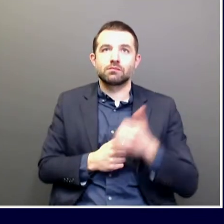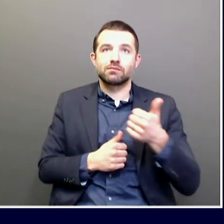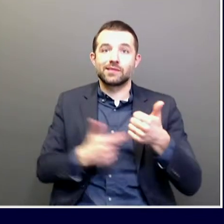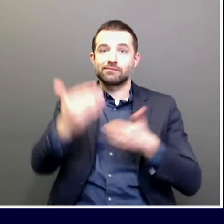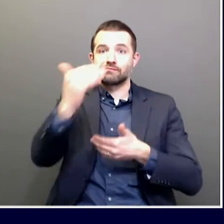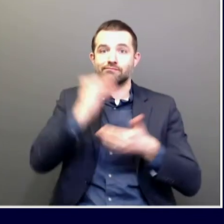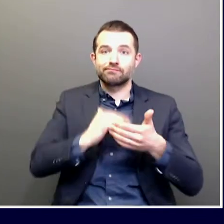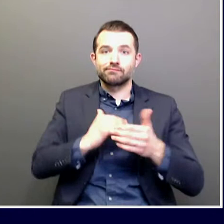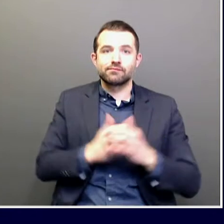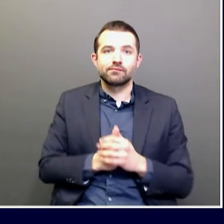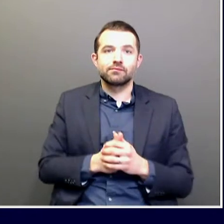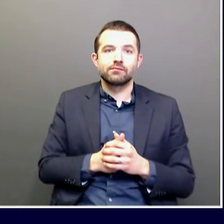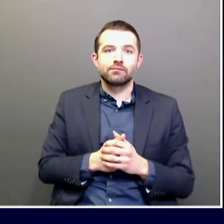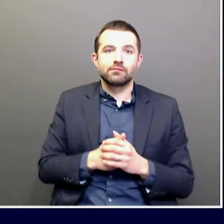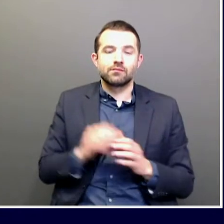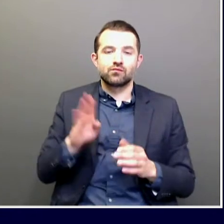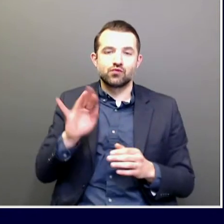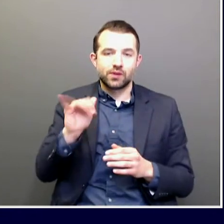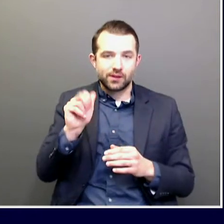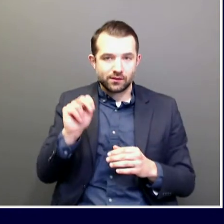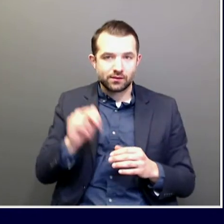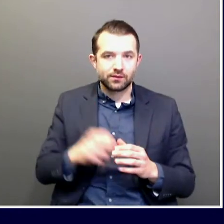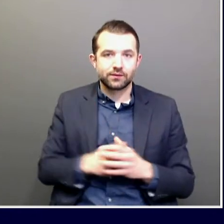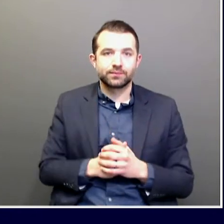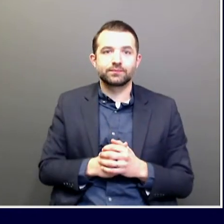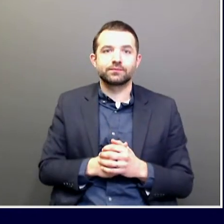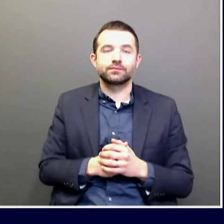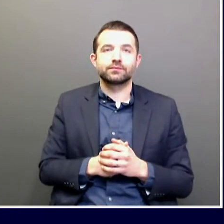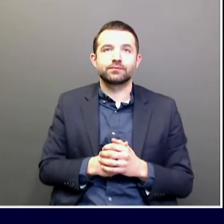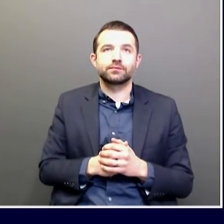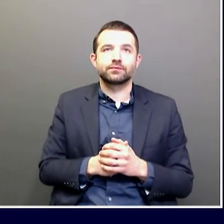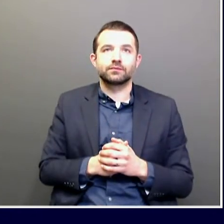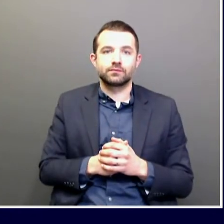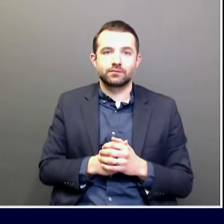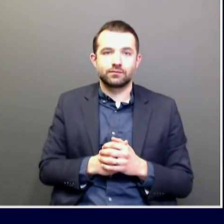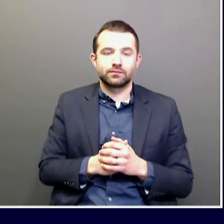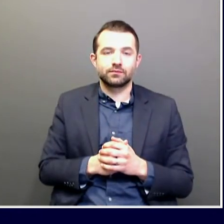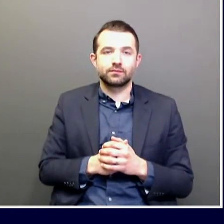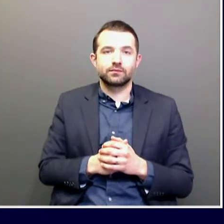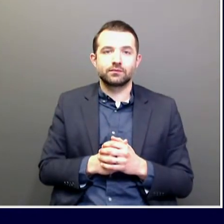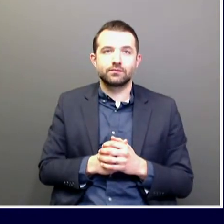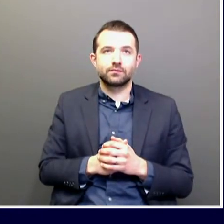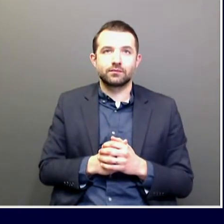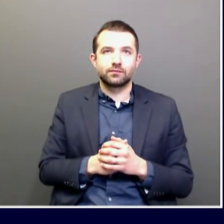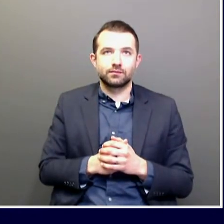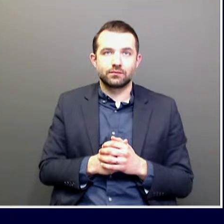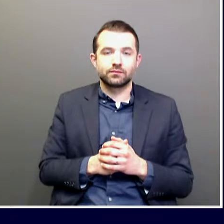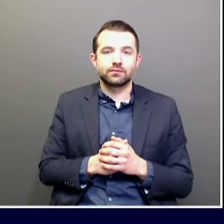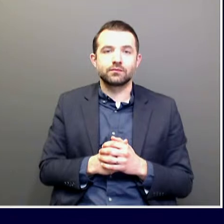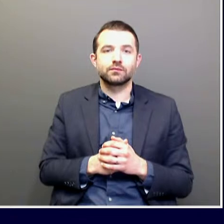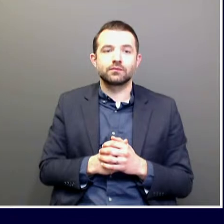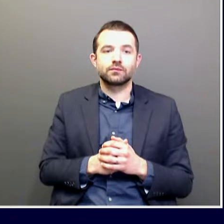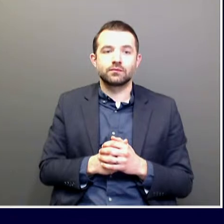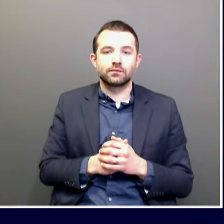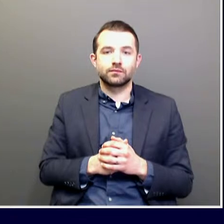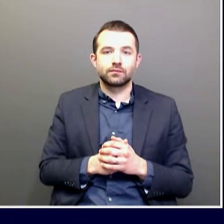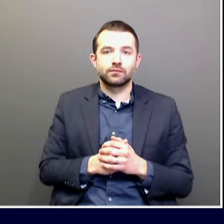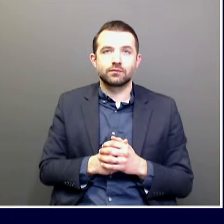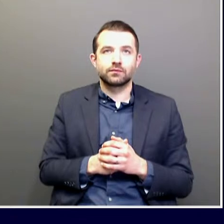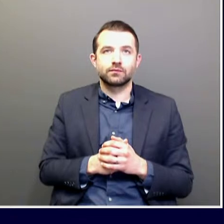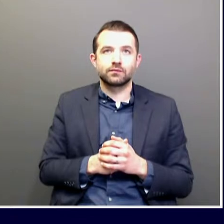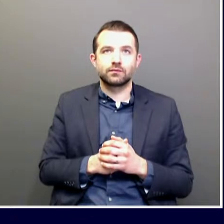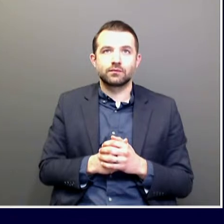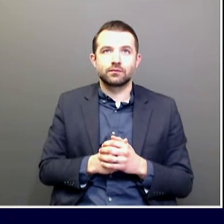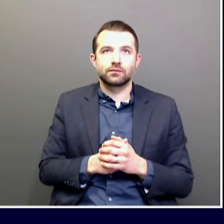term endemic has been bandied about a bit, and you said that maybe it wasn't what I thought it was, or I'd just love to give